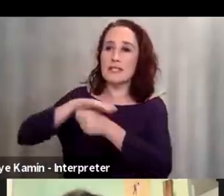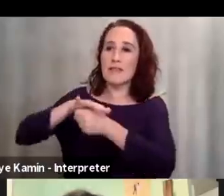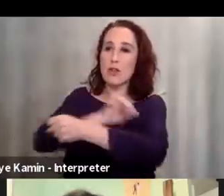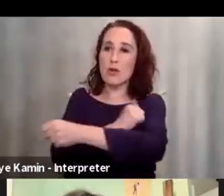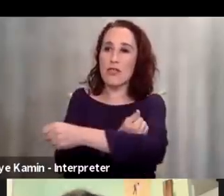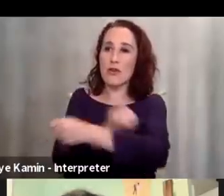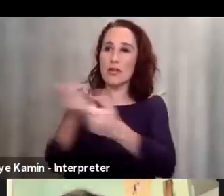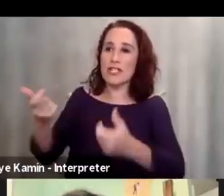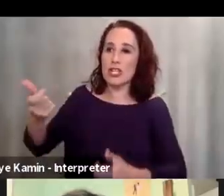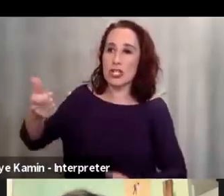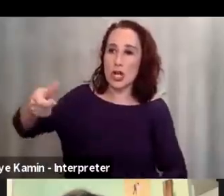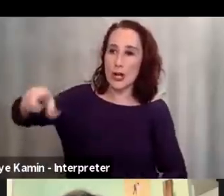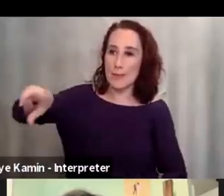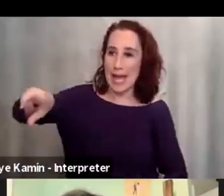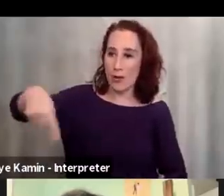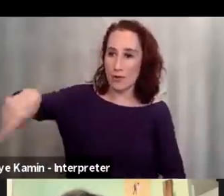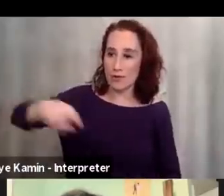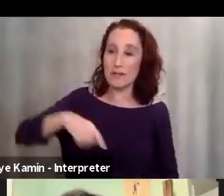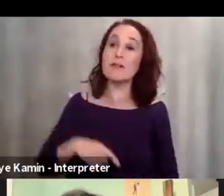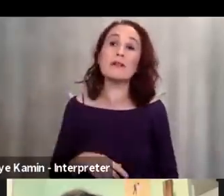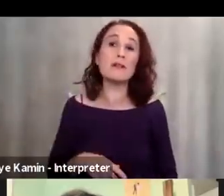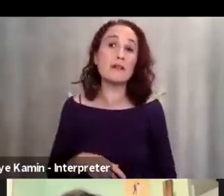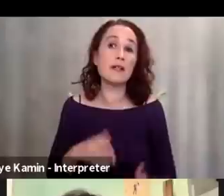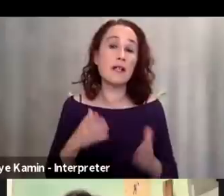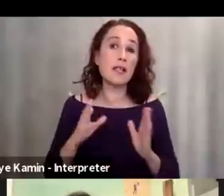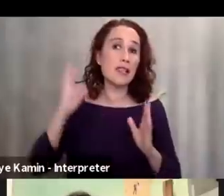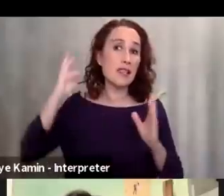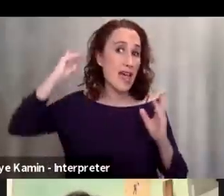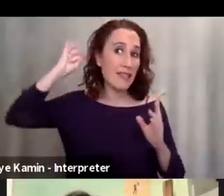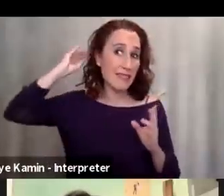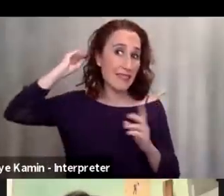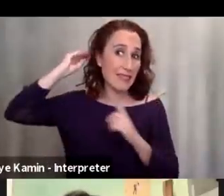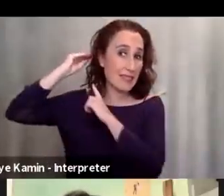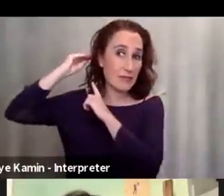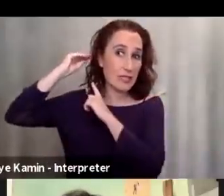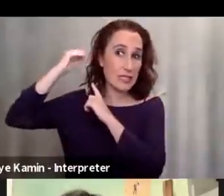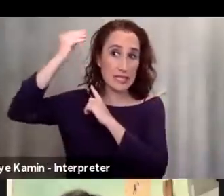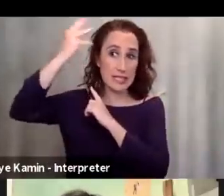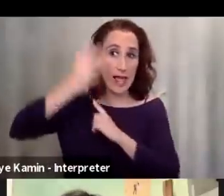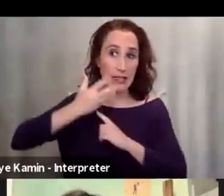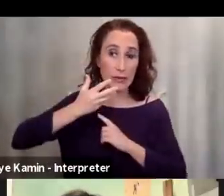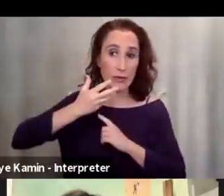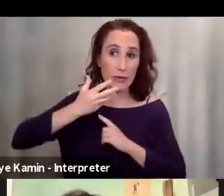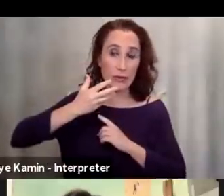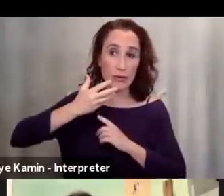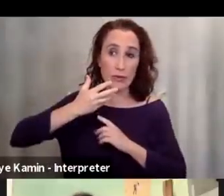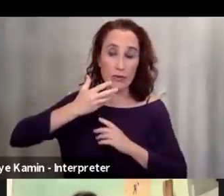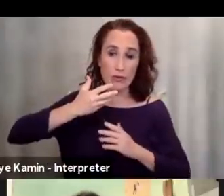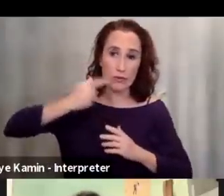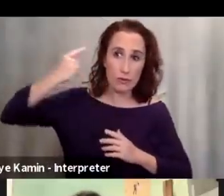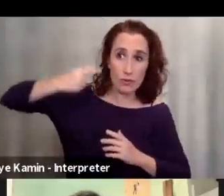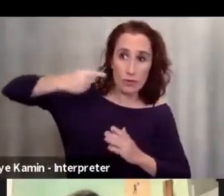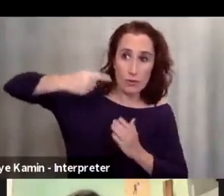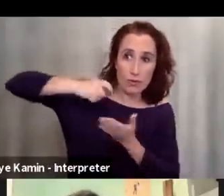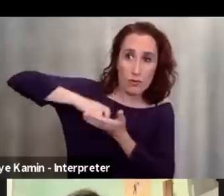So don't let anyone inside your head tell you that, you know, anything about what you're writing. Just turn